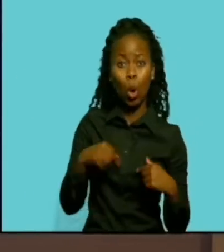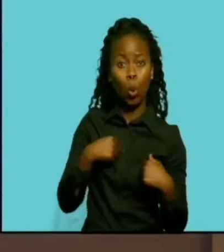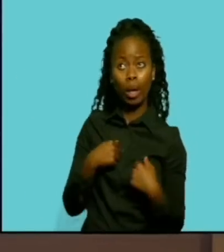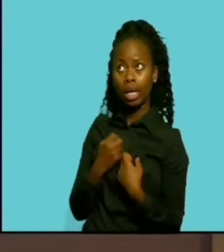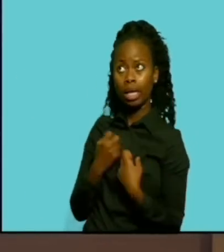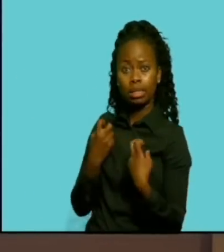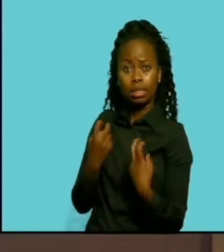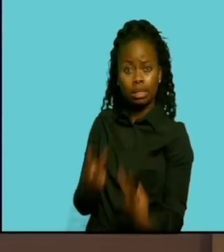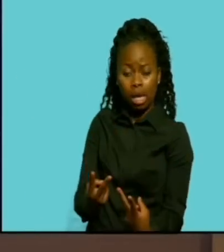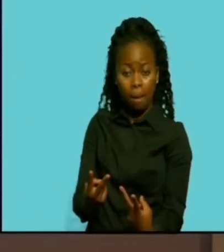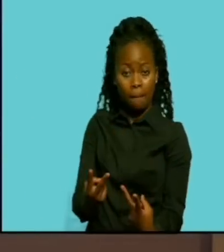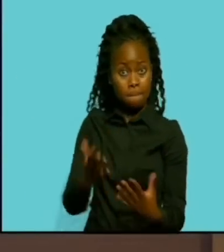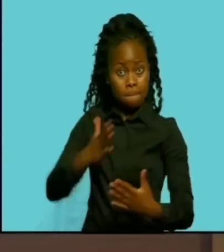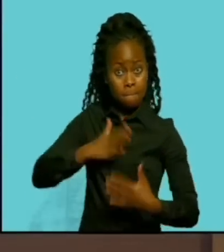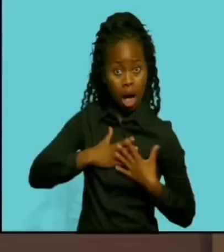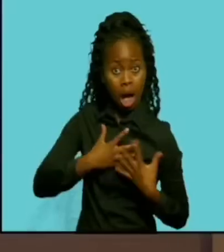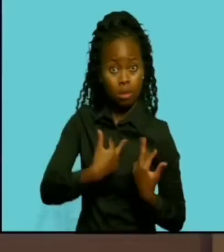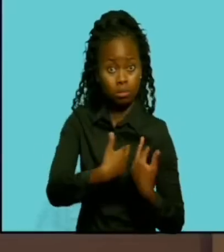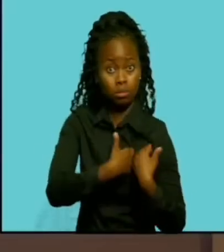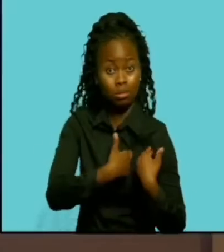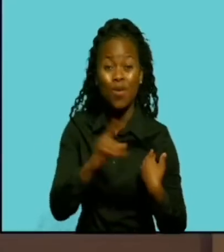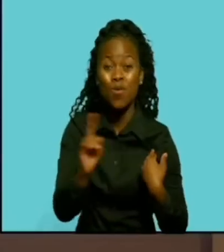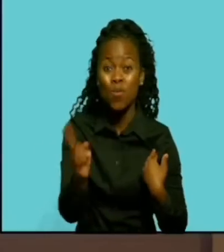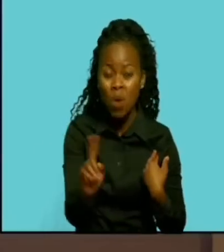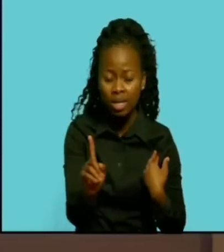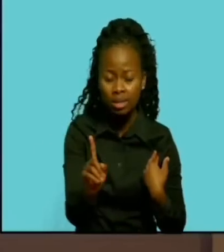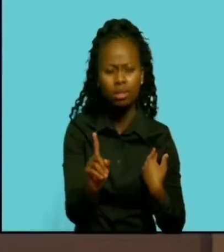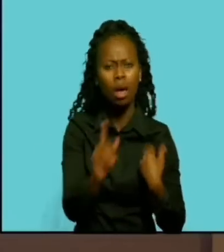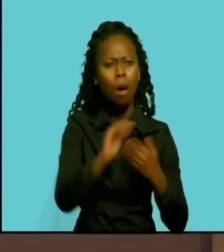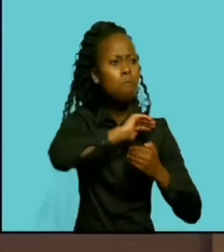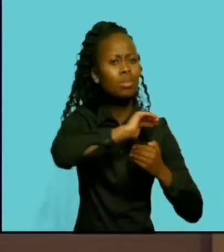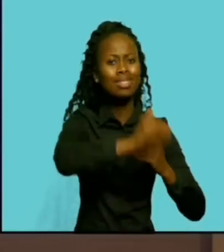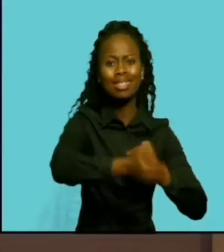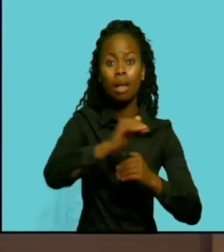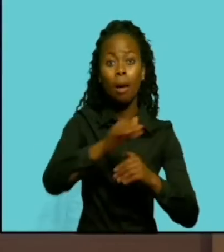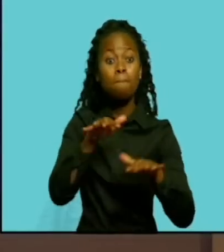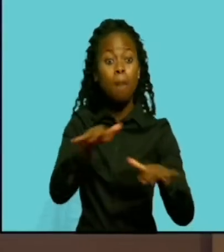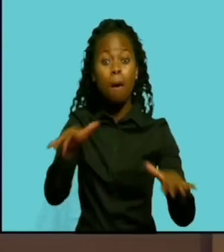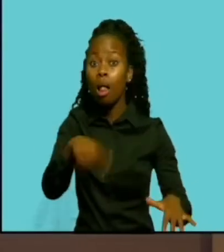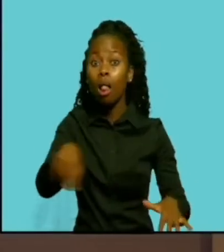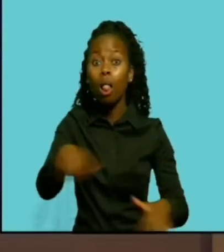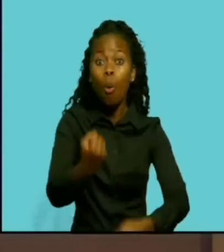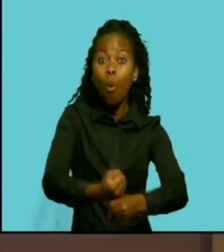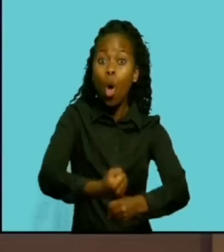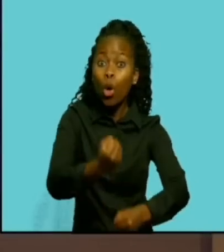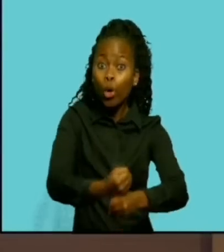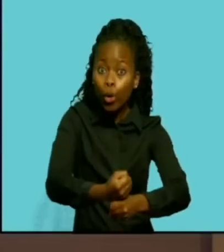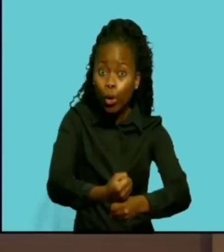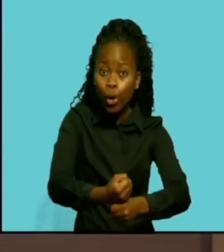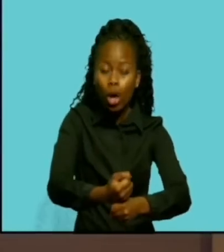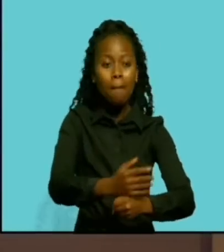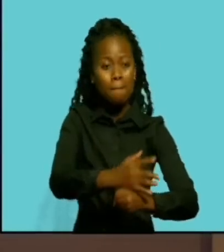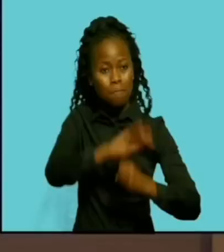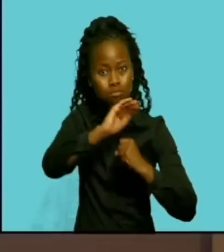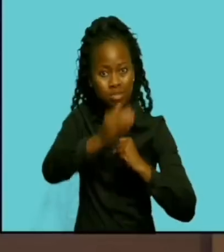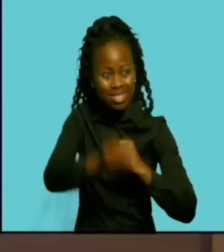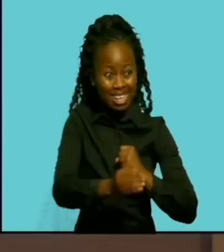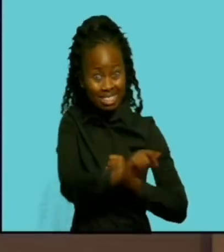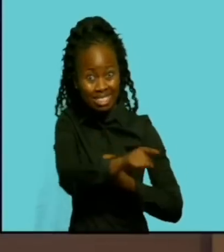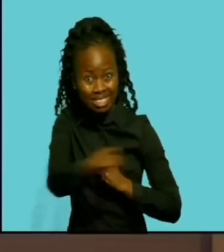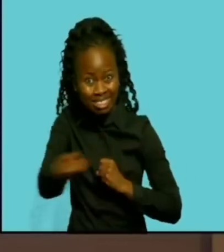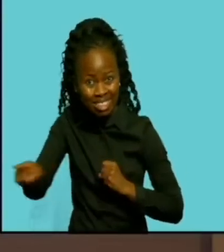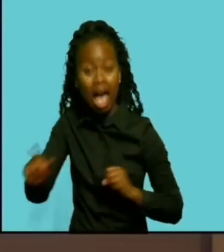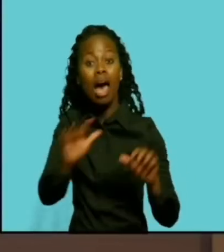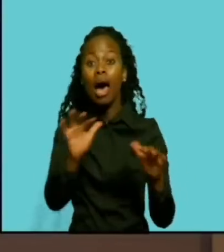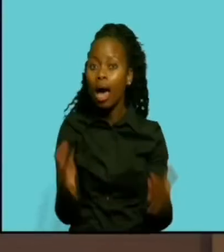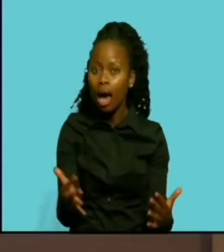our responsibility to protect the incomes of working people by capping the rise in inflation. So